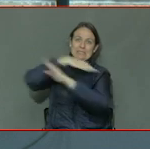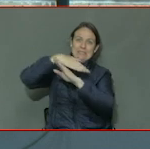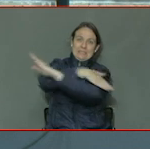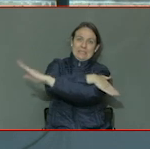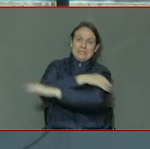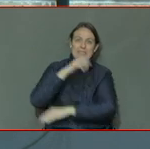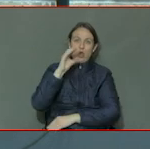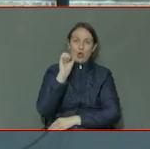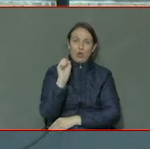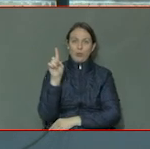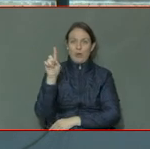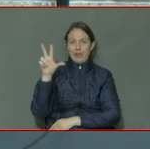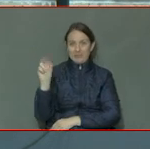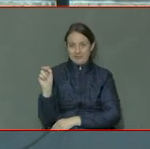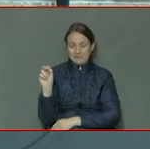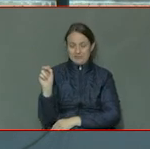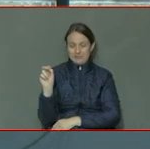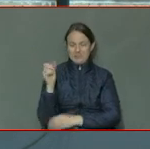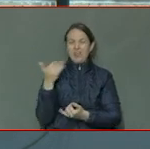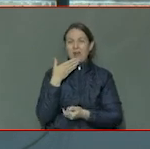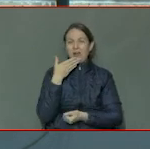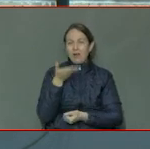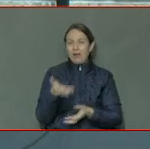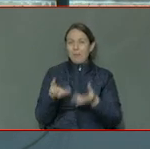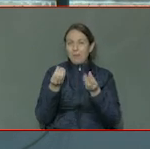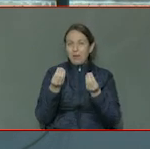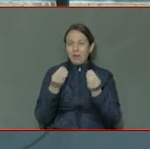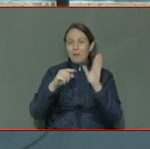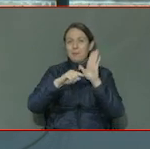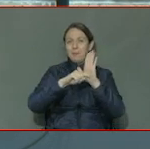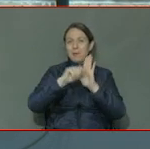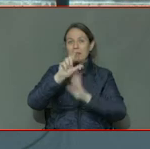So now, if I get this answer, I get negative